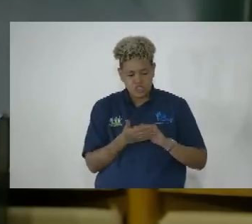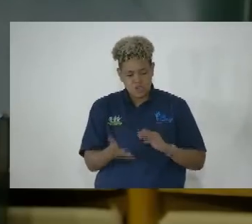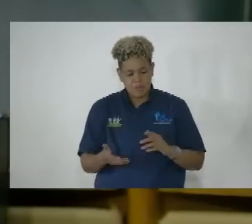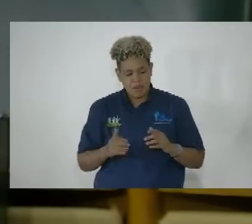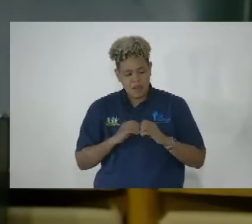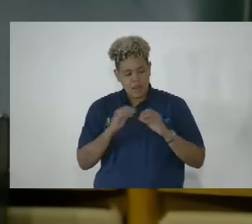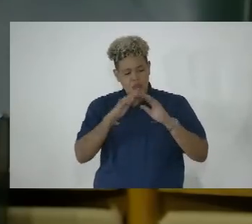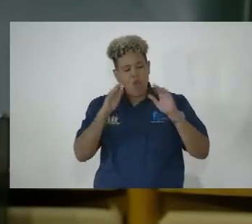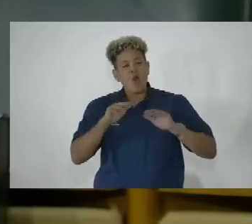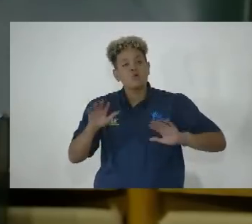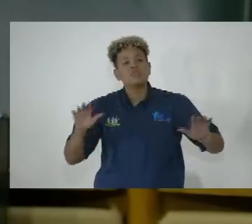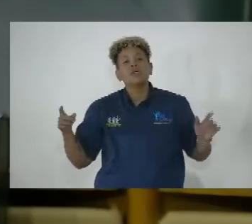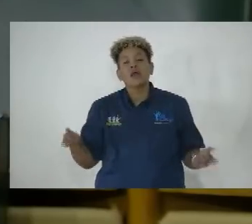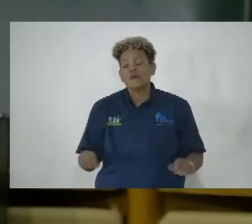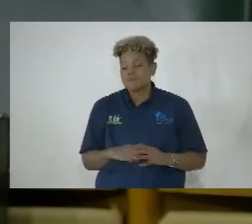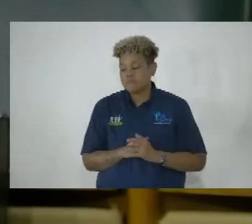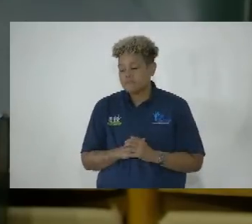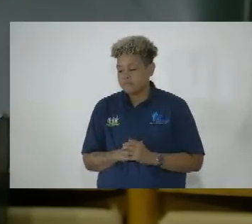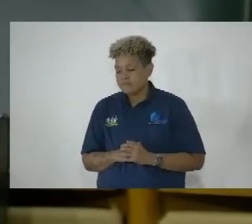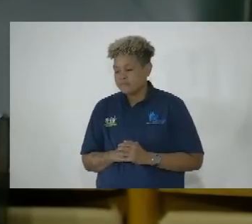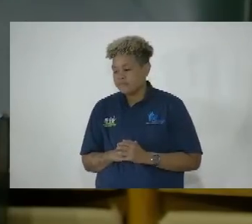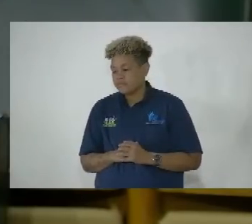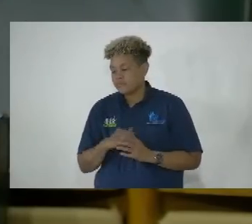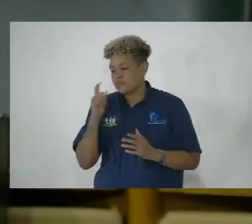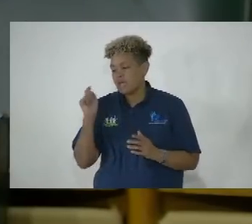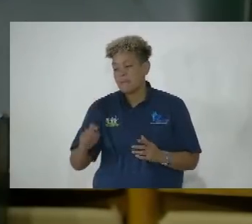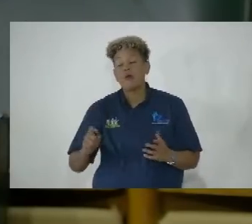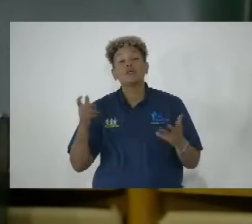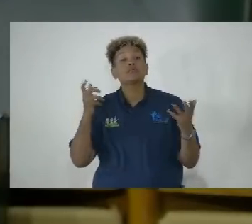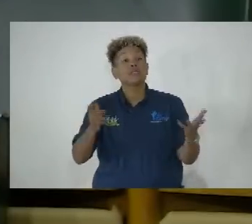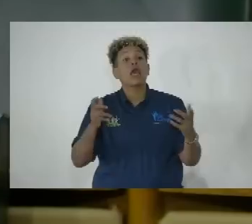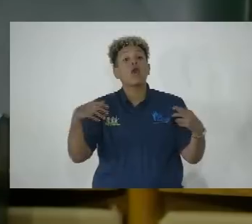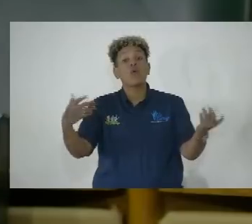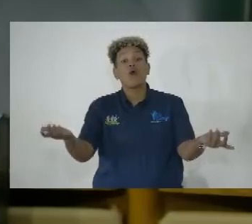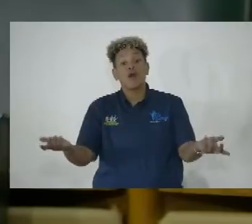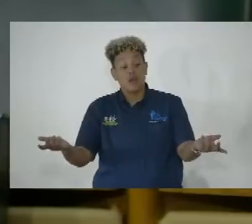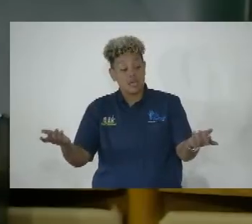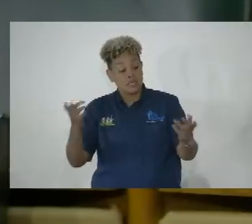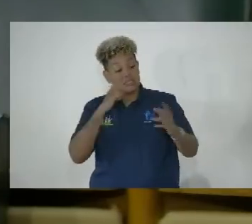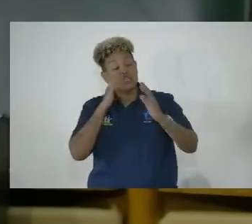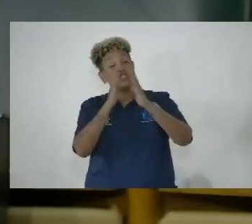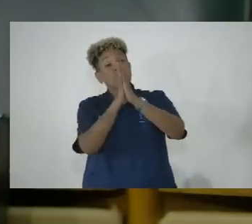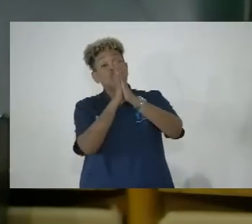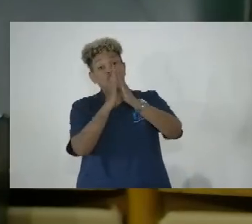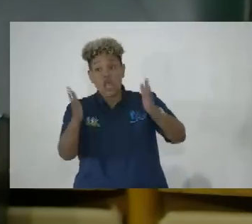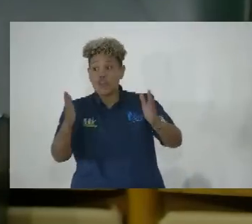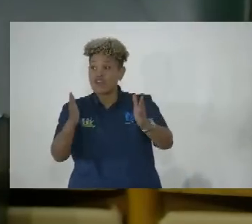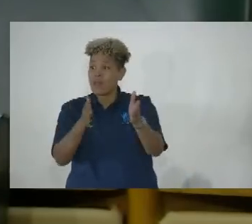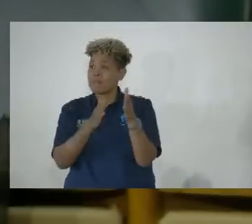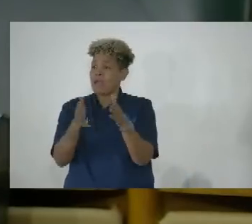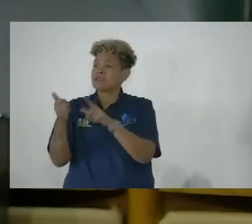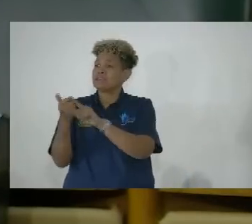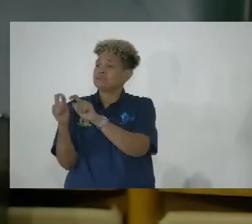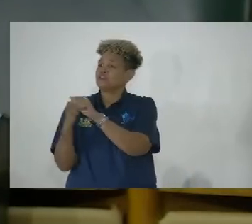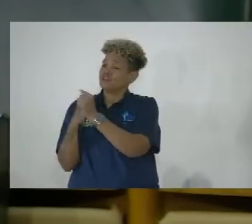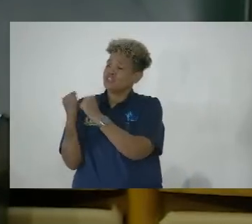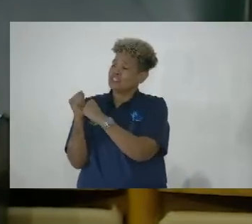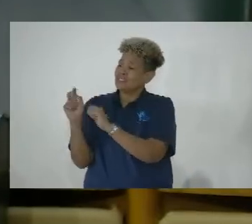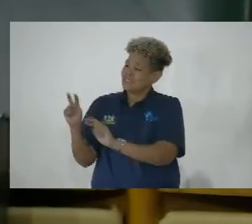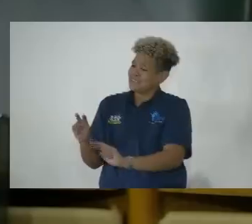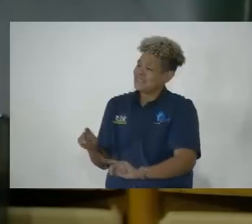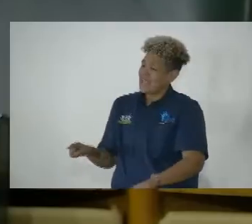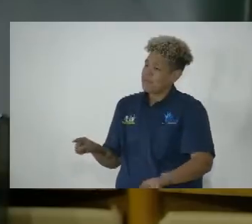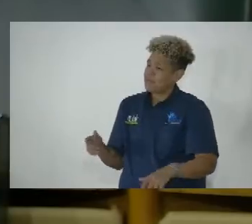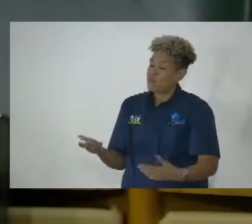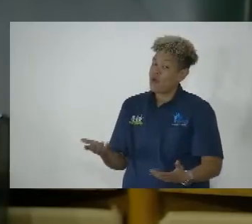in households, Mr. President. And it must be that the general mechanism and framework is